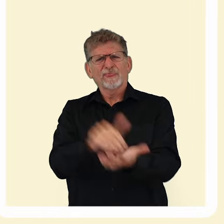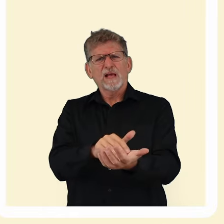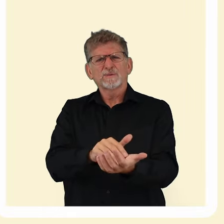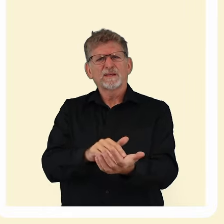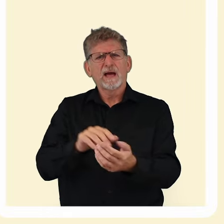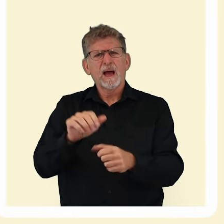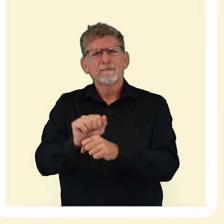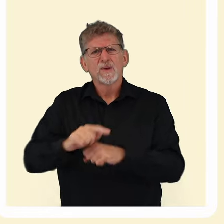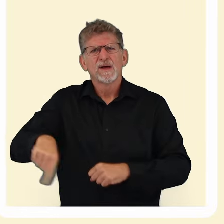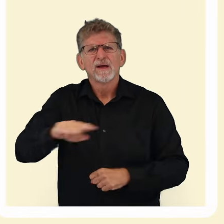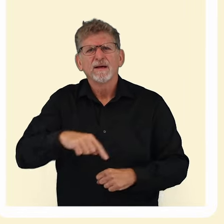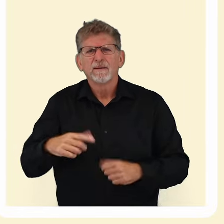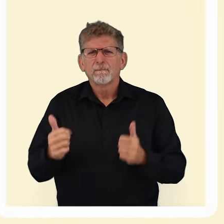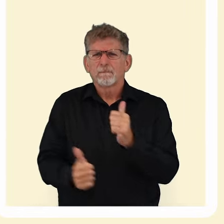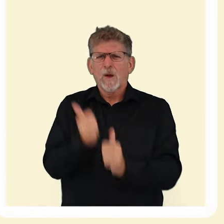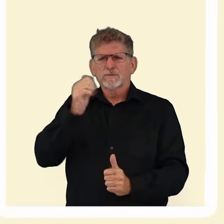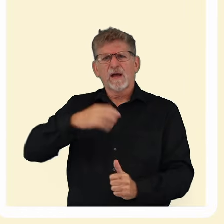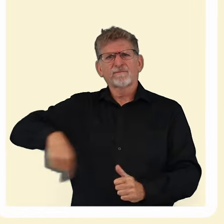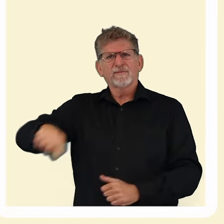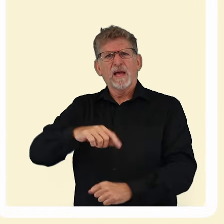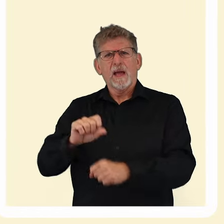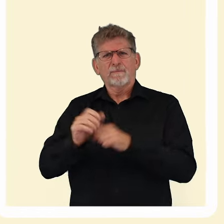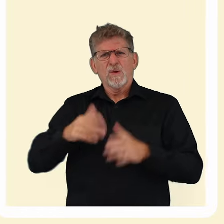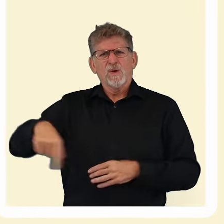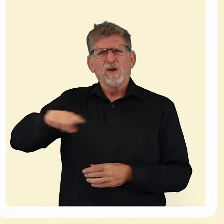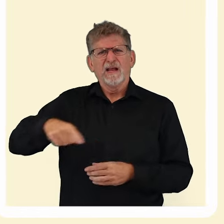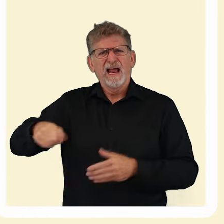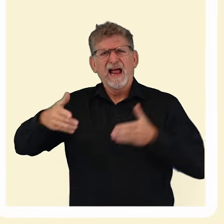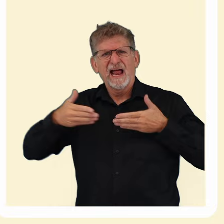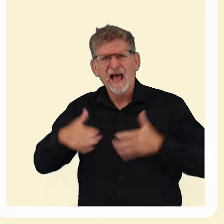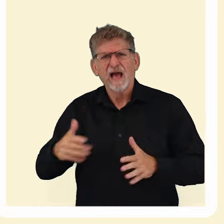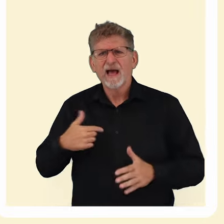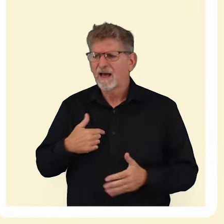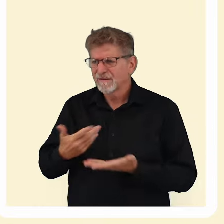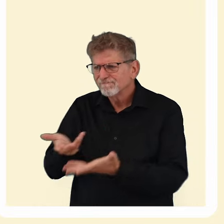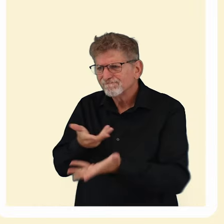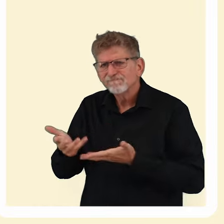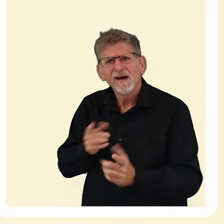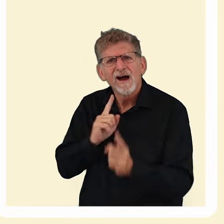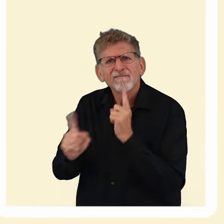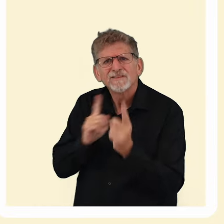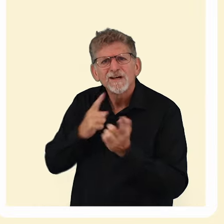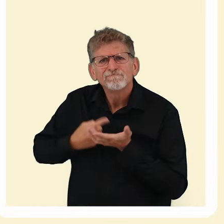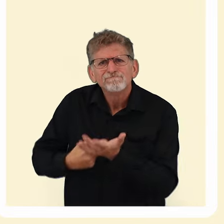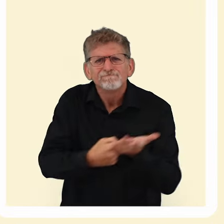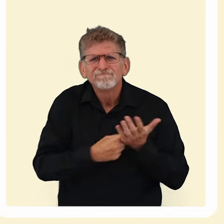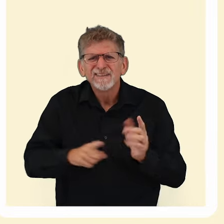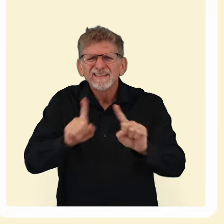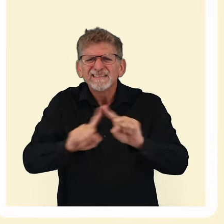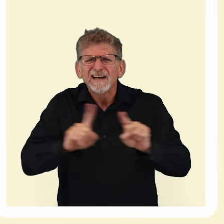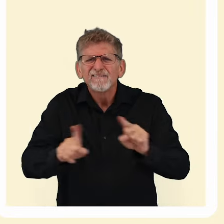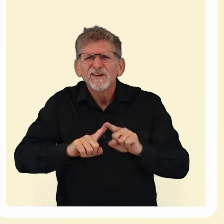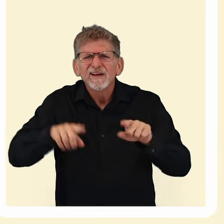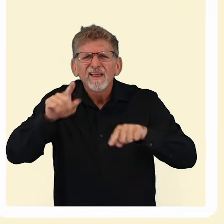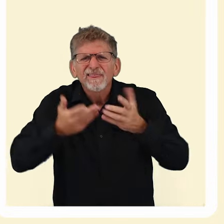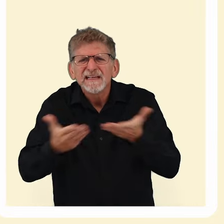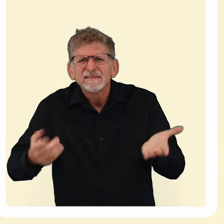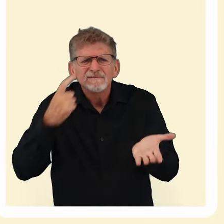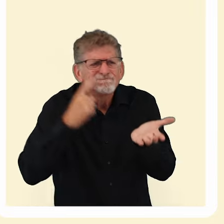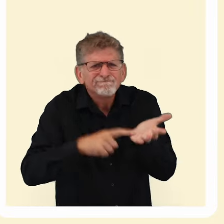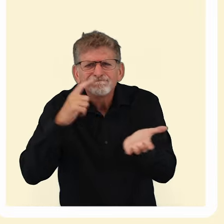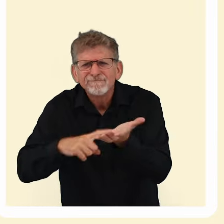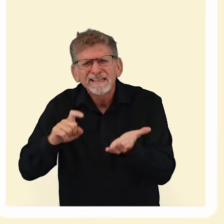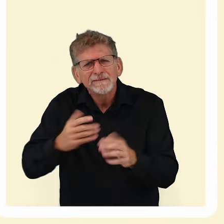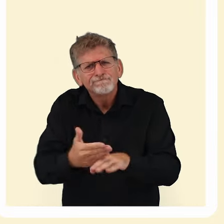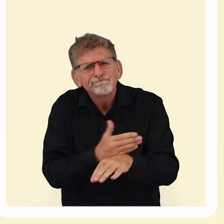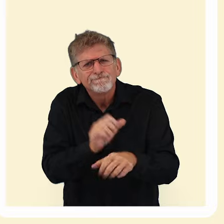with them and identify various things that could be worked on, improved on, and so on. I have to say,